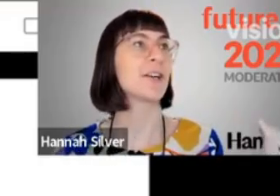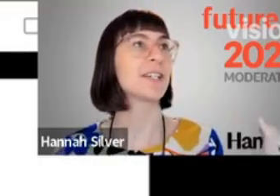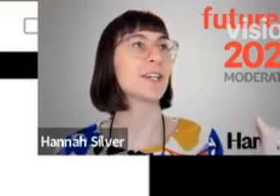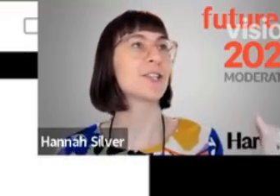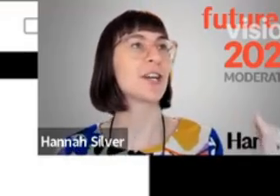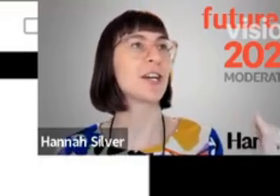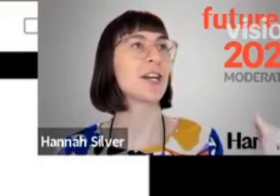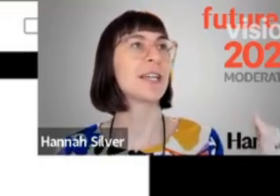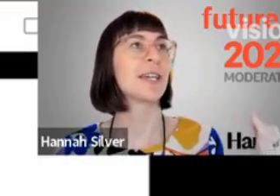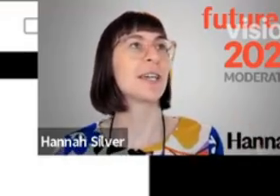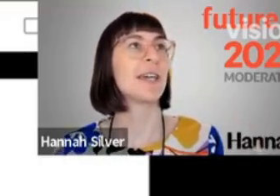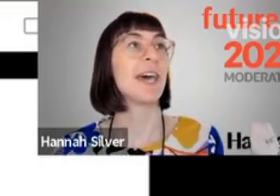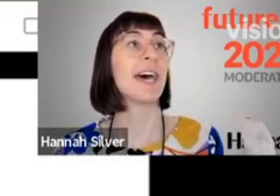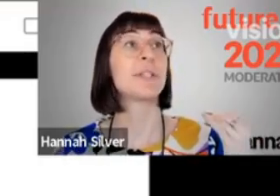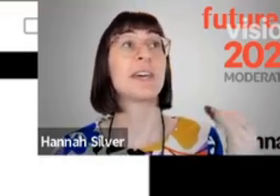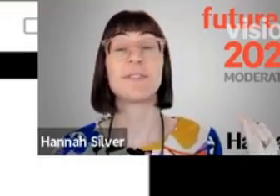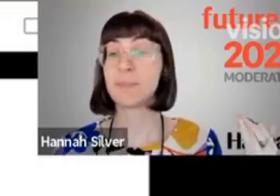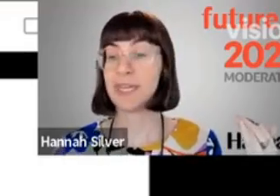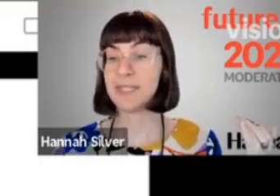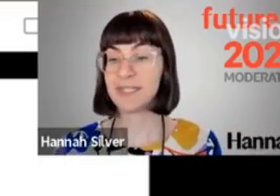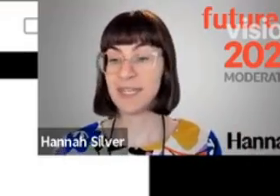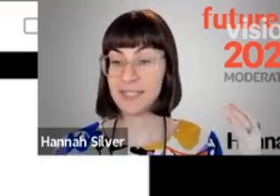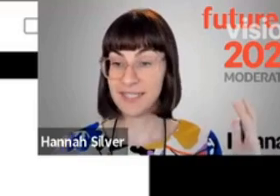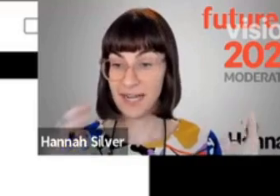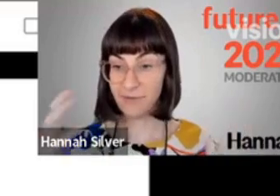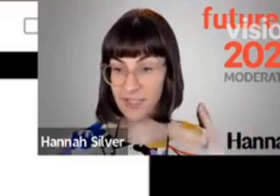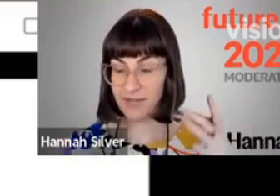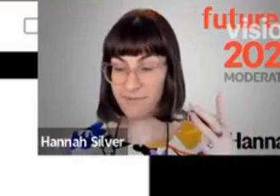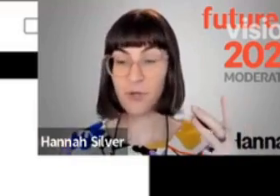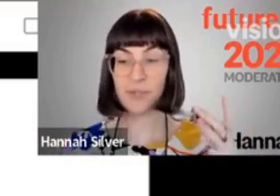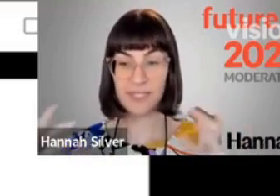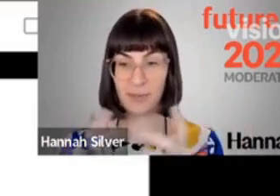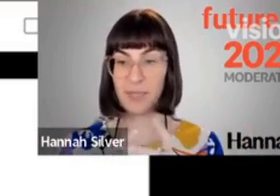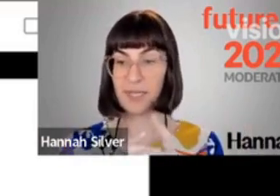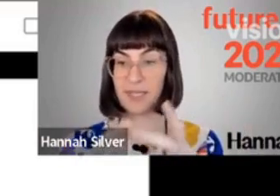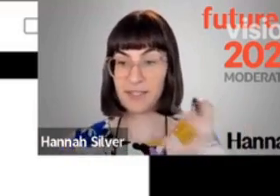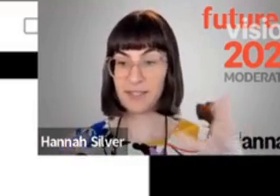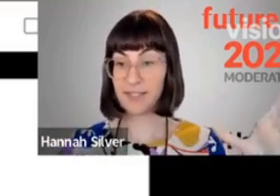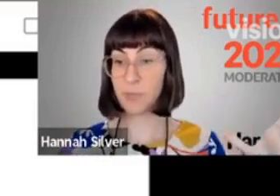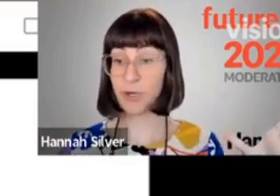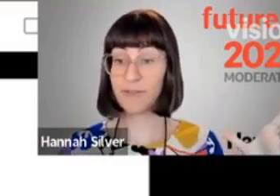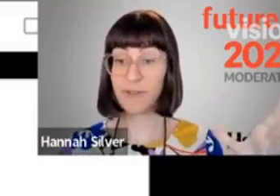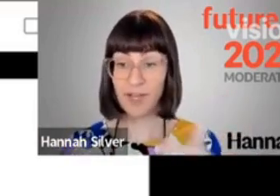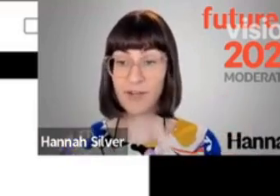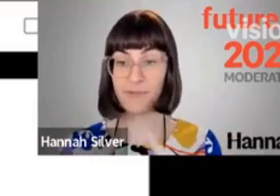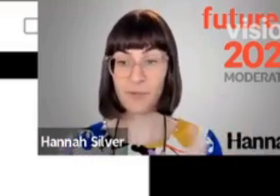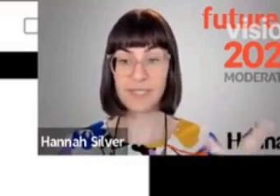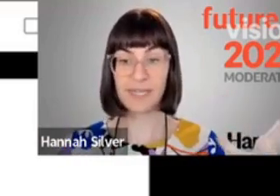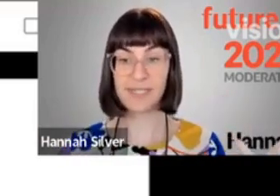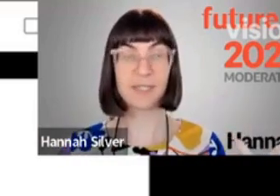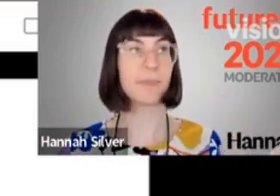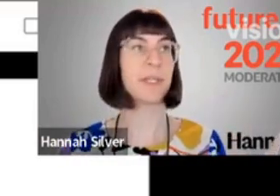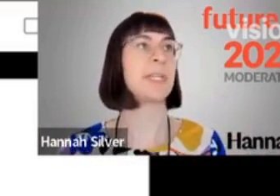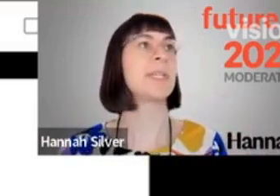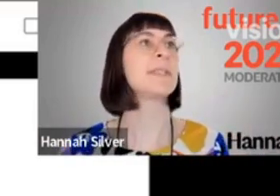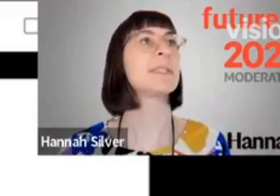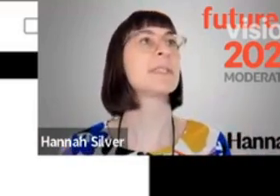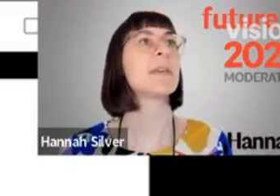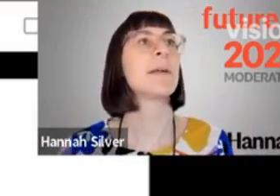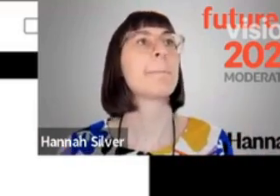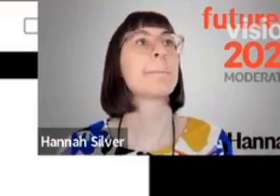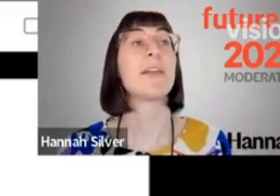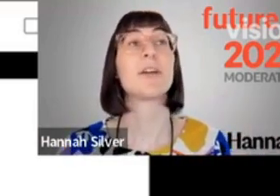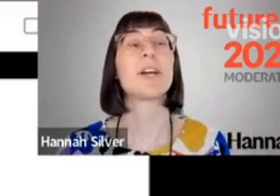in architecture. How deaf space and design for deaf folks can be supportive of other folks' accessibility